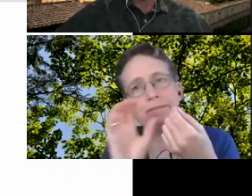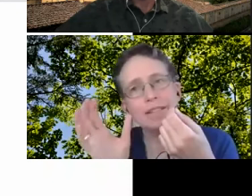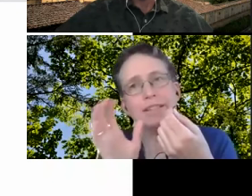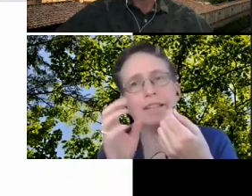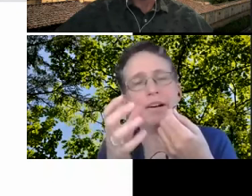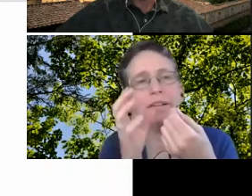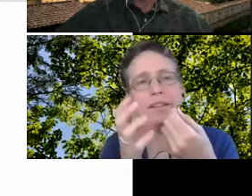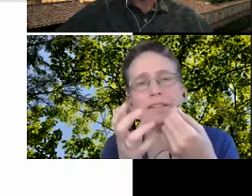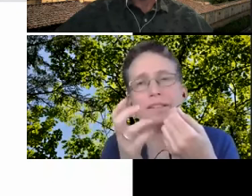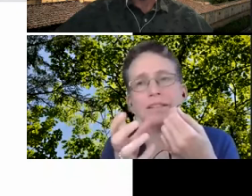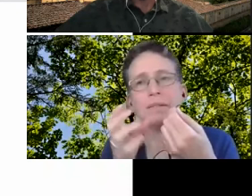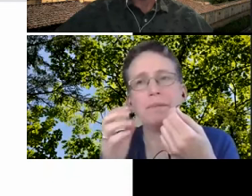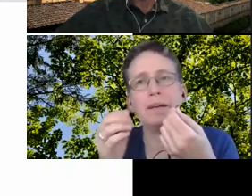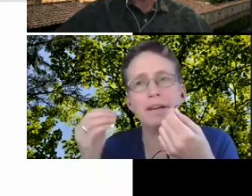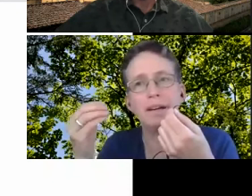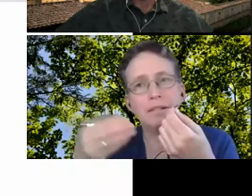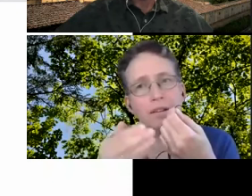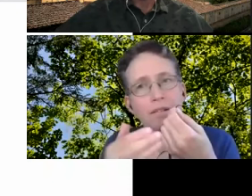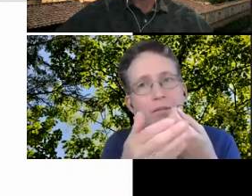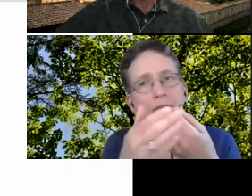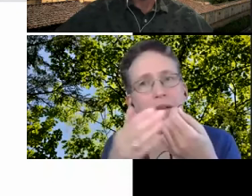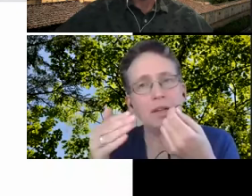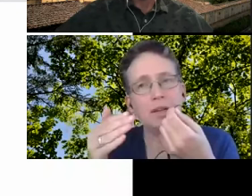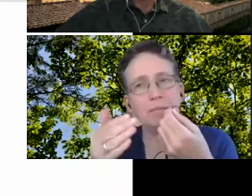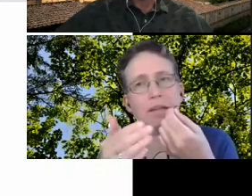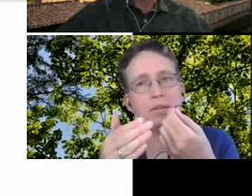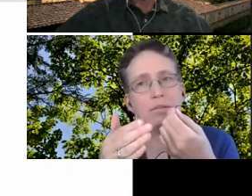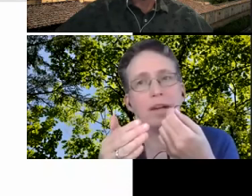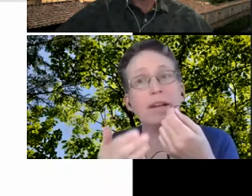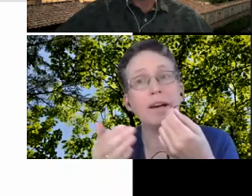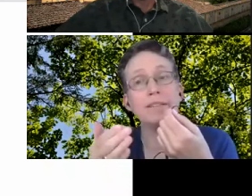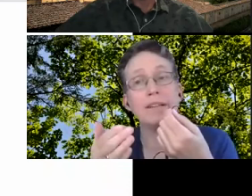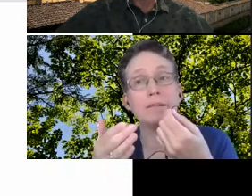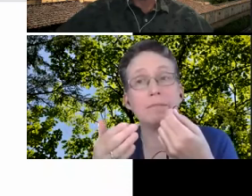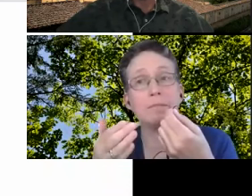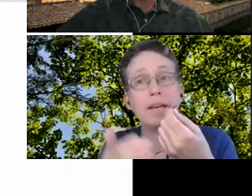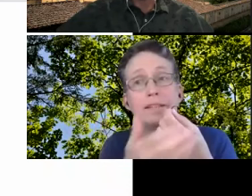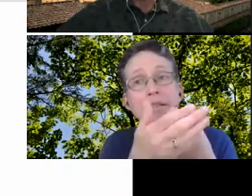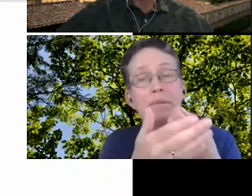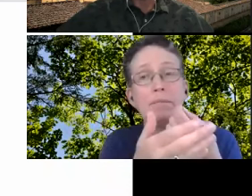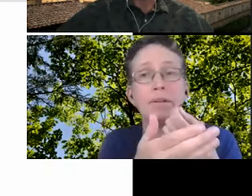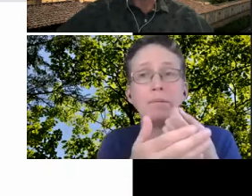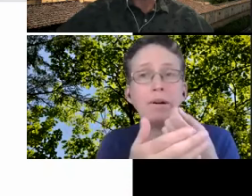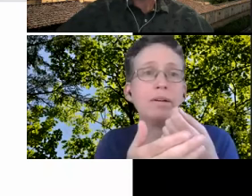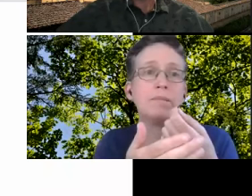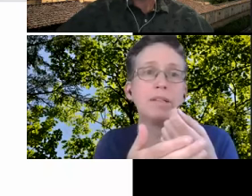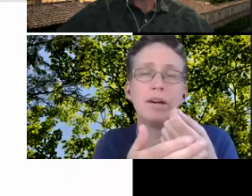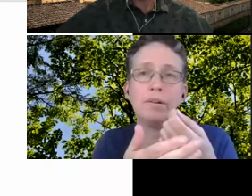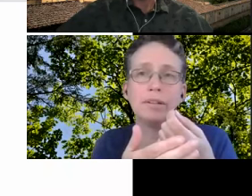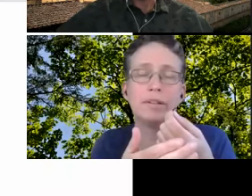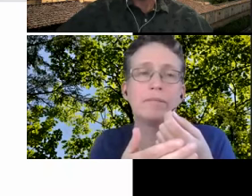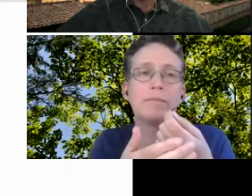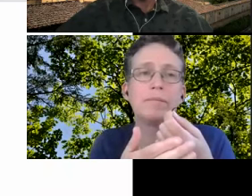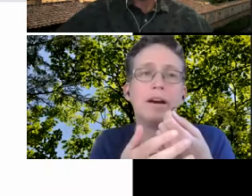the fencing, all of these things that make it be sort of recognized as a place that people are welcome to